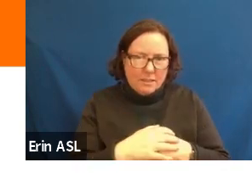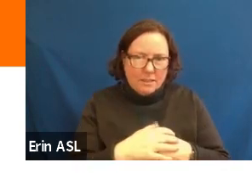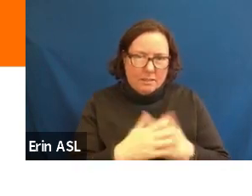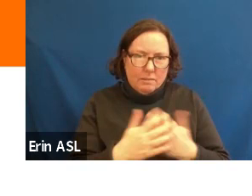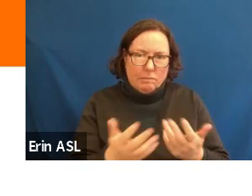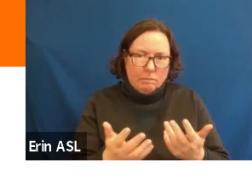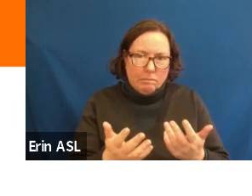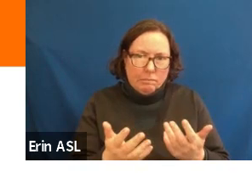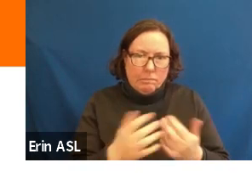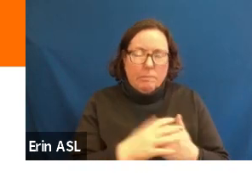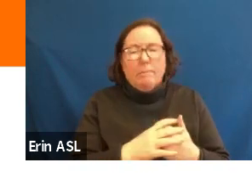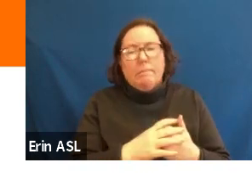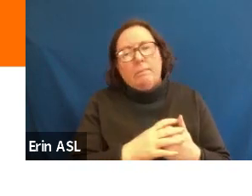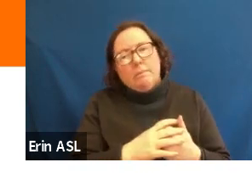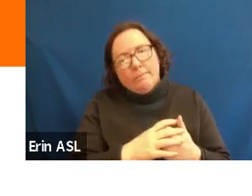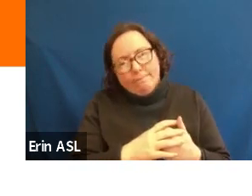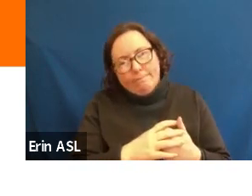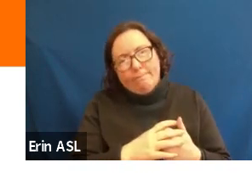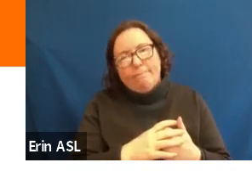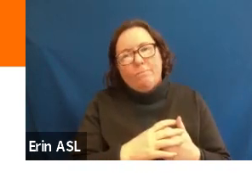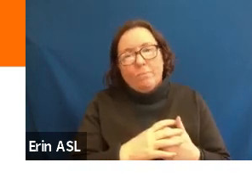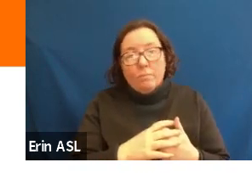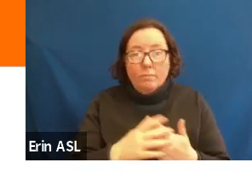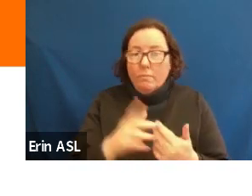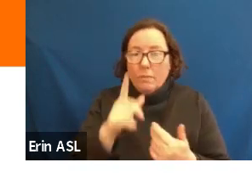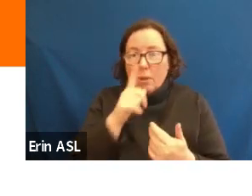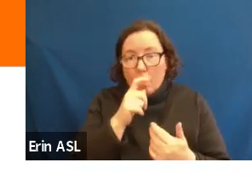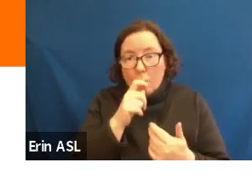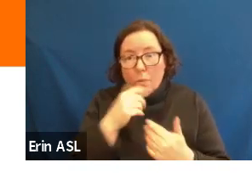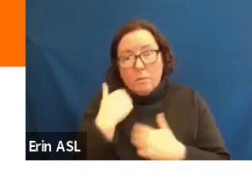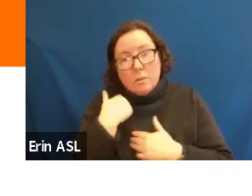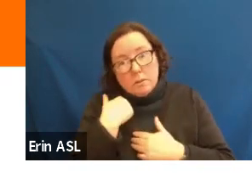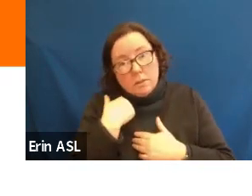which would then, you know, raise an issue of who's actually